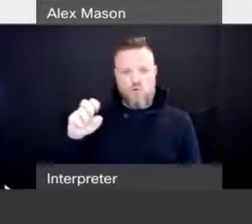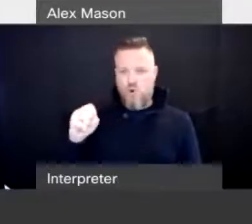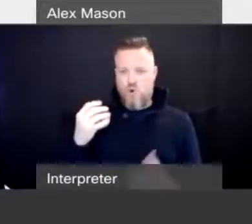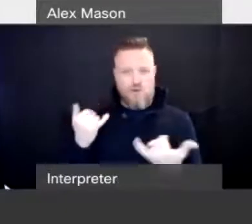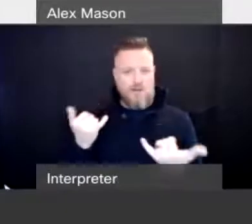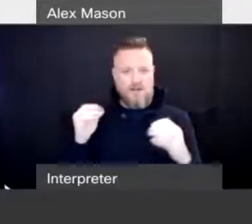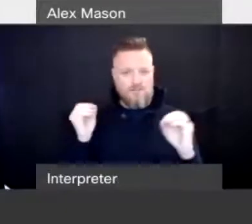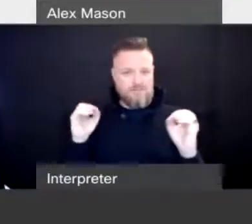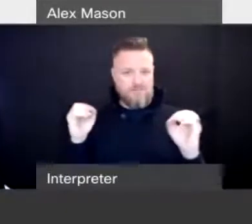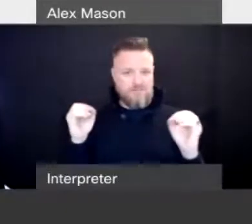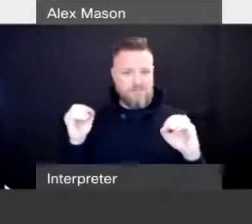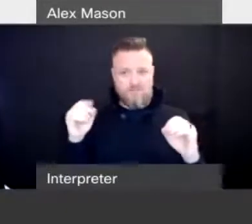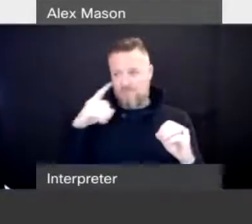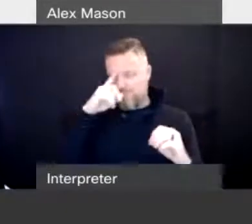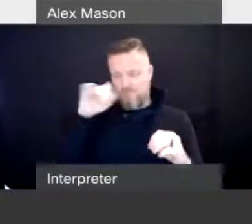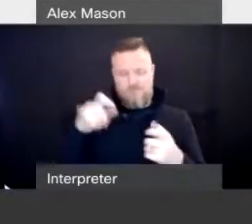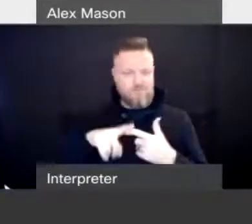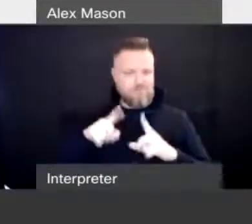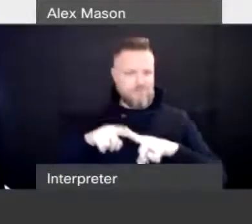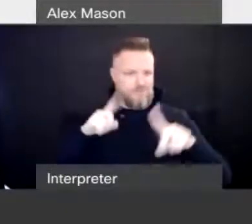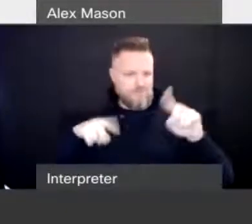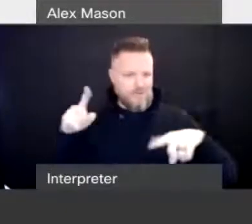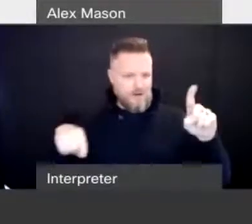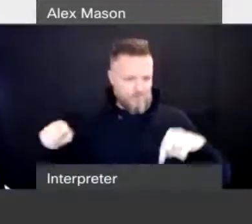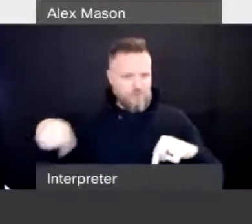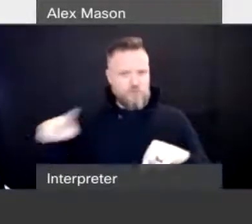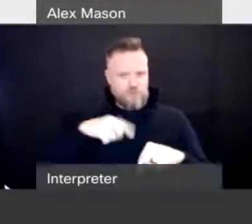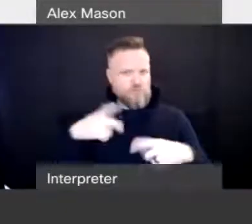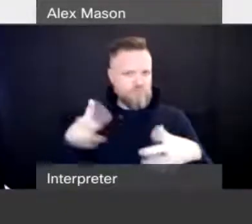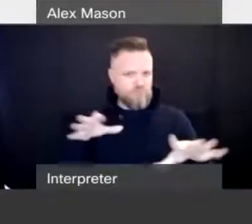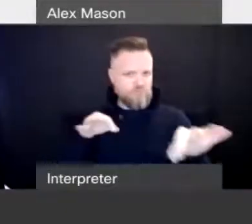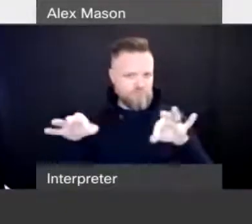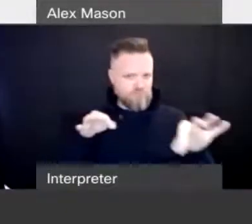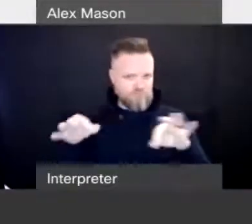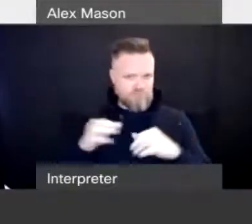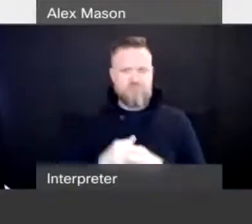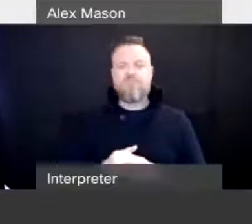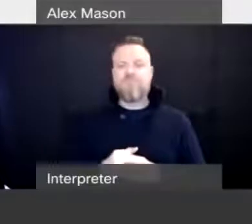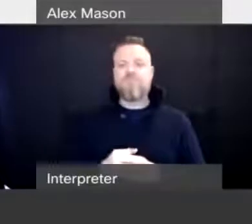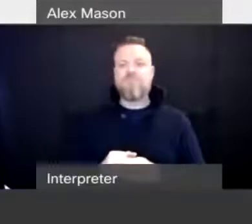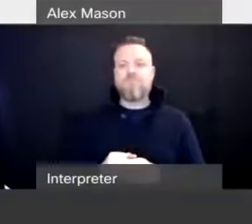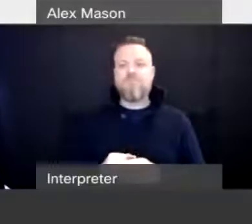of the variables that have been explained. However,